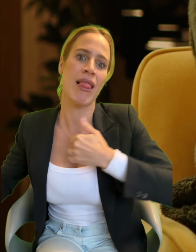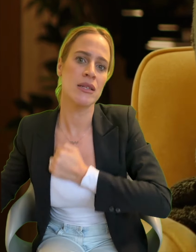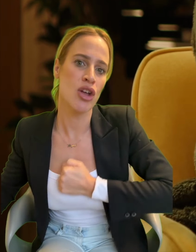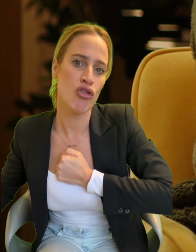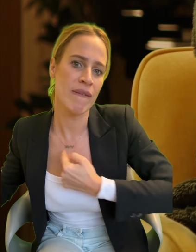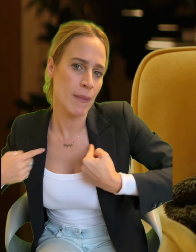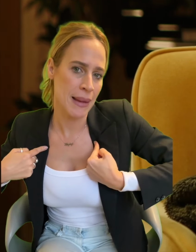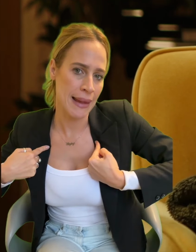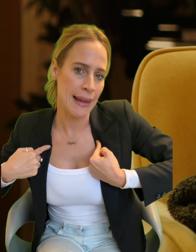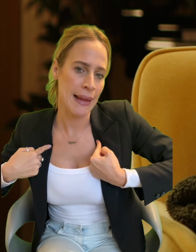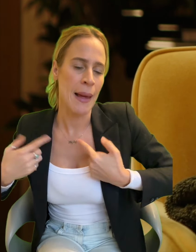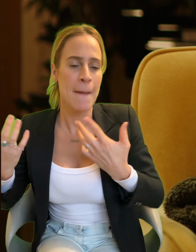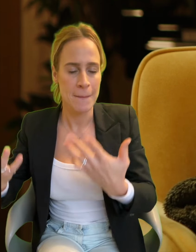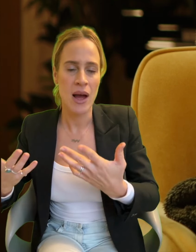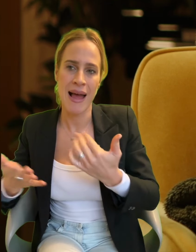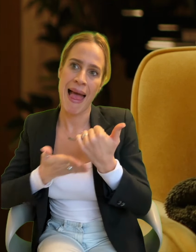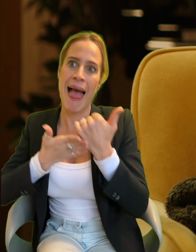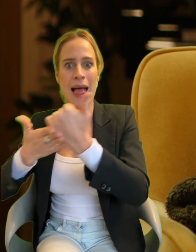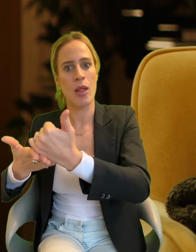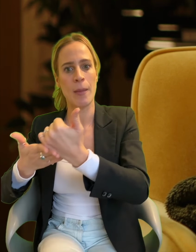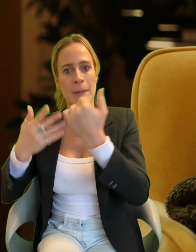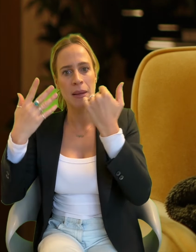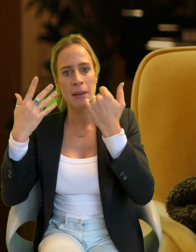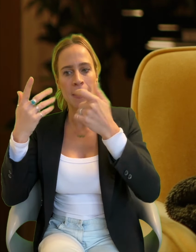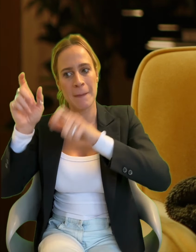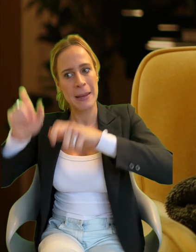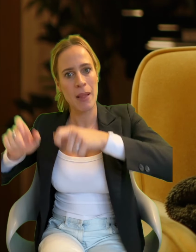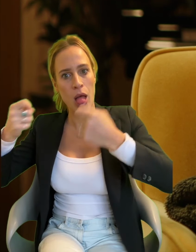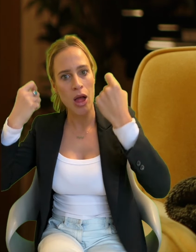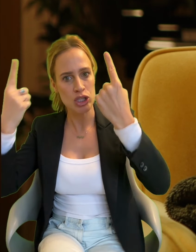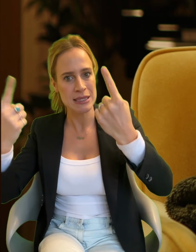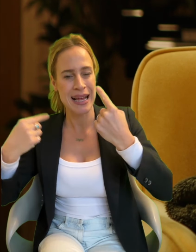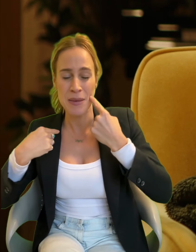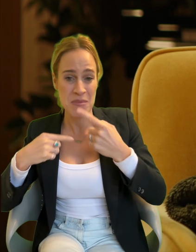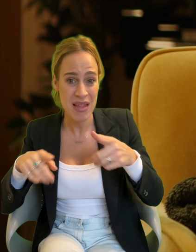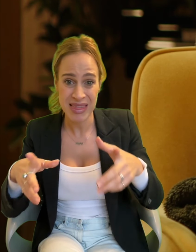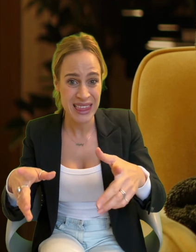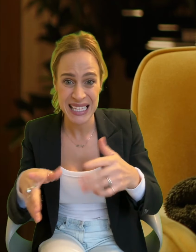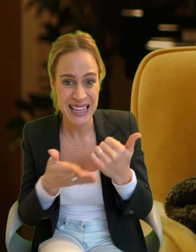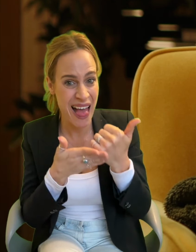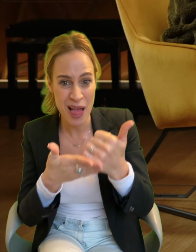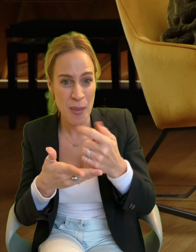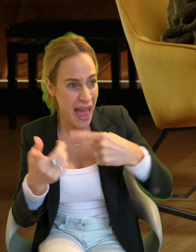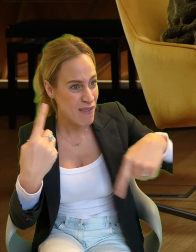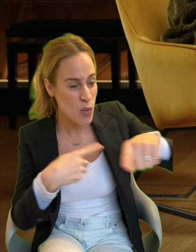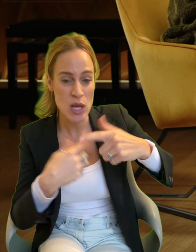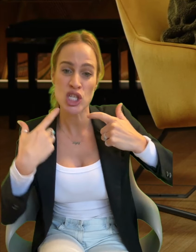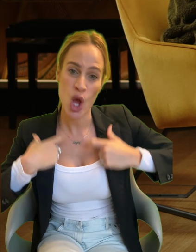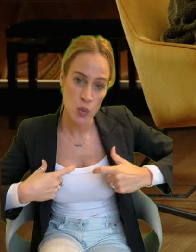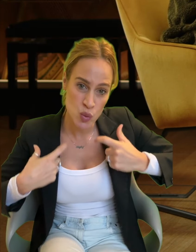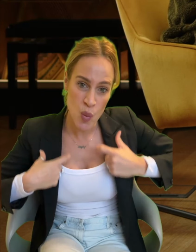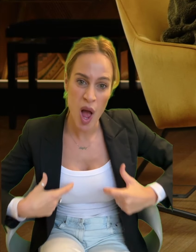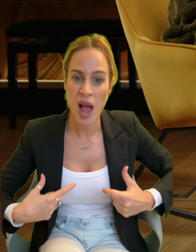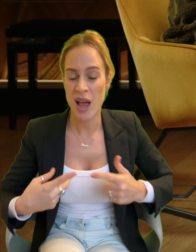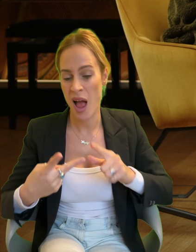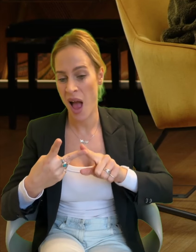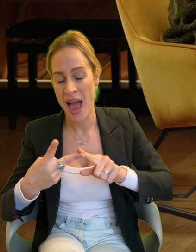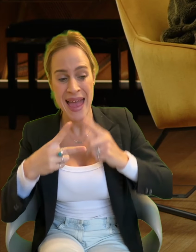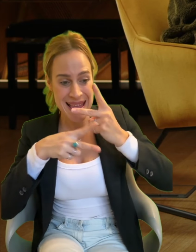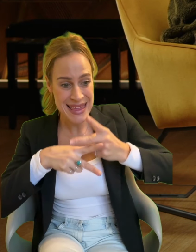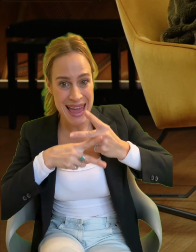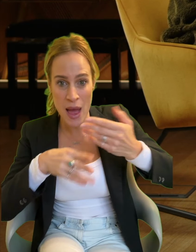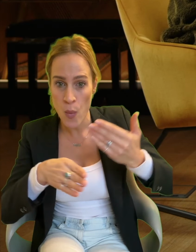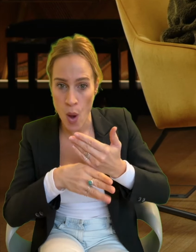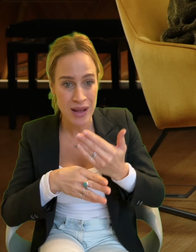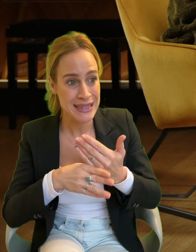to let people understand me a little bit more. This is how everyone deals. I mean, social workers, Yeah, support workers, definitely. care workers, they're all battling